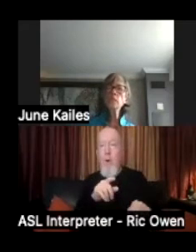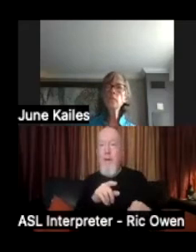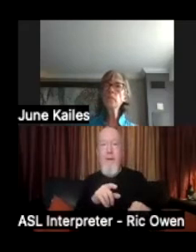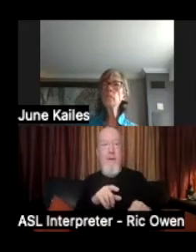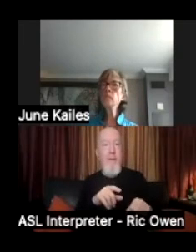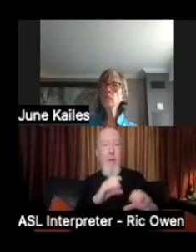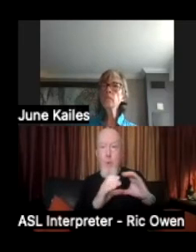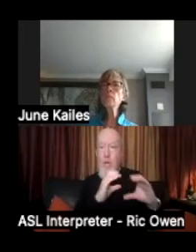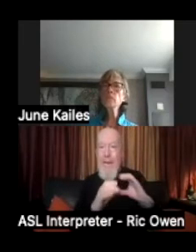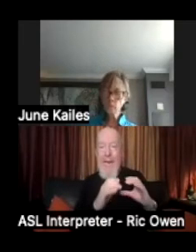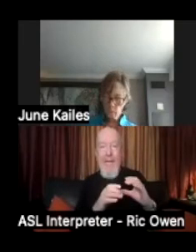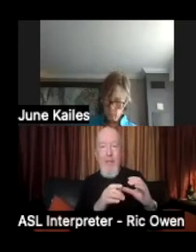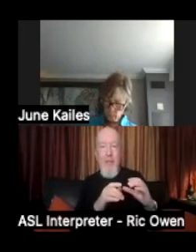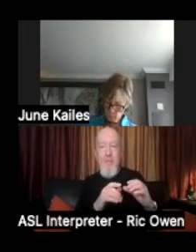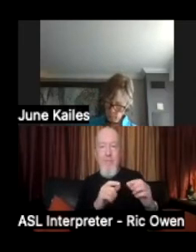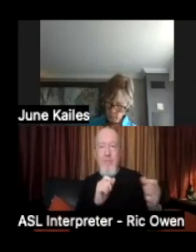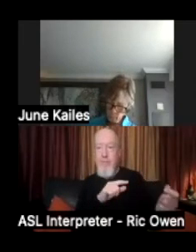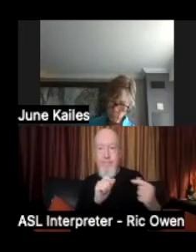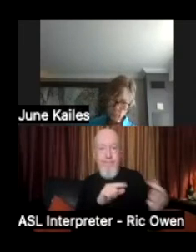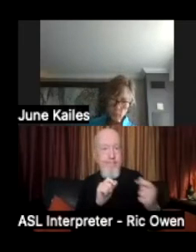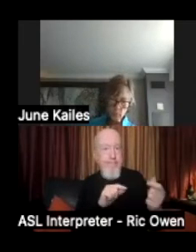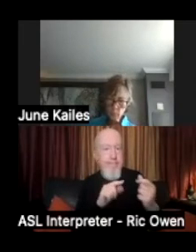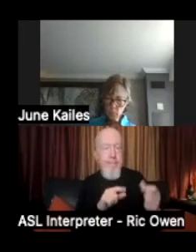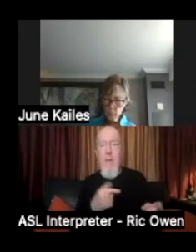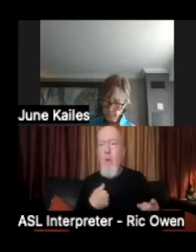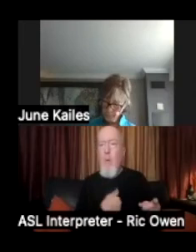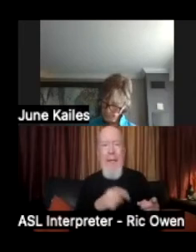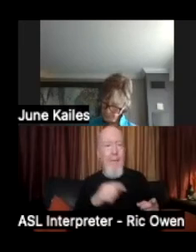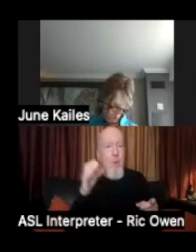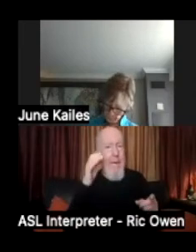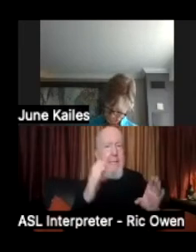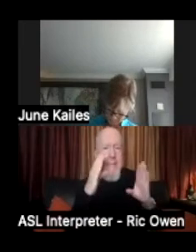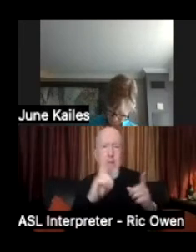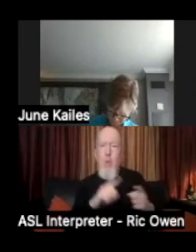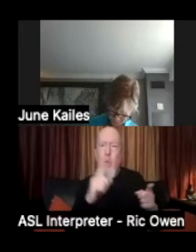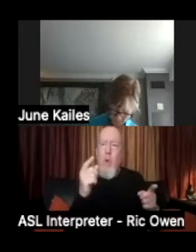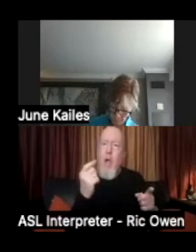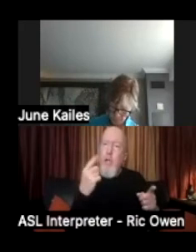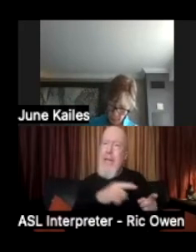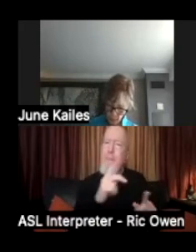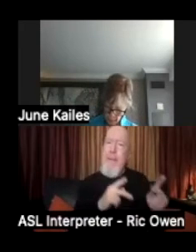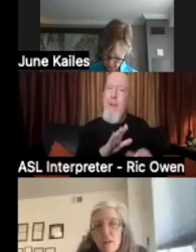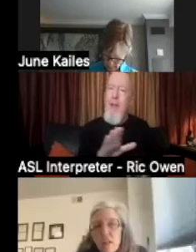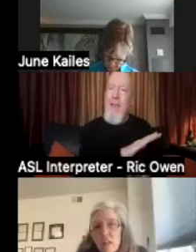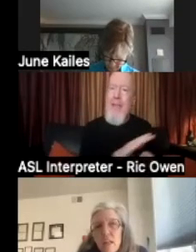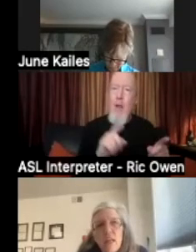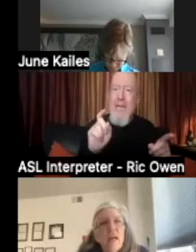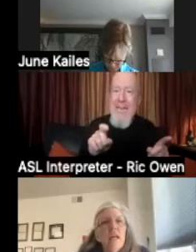to listen to them to understand their needs so we can then tailor back what we're training them